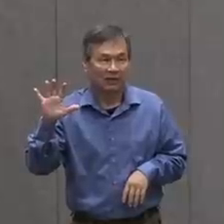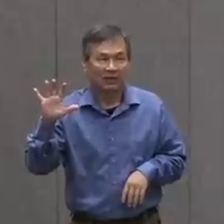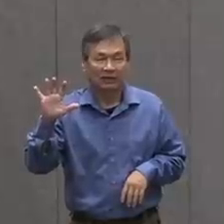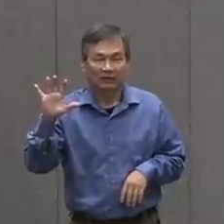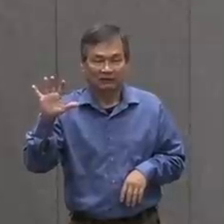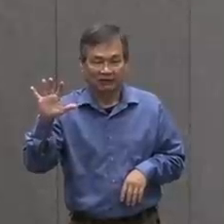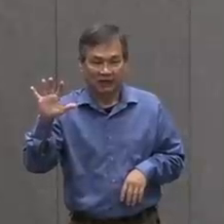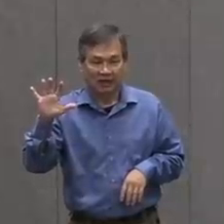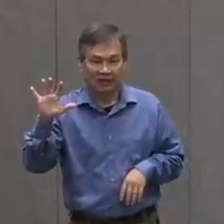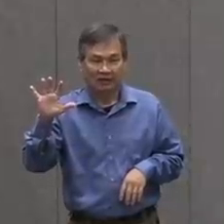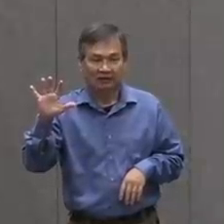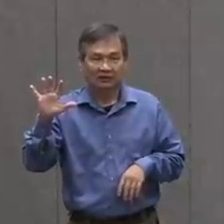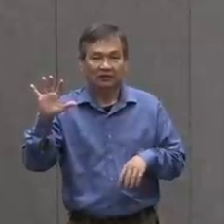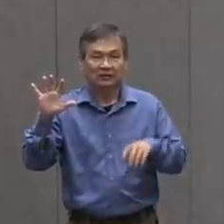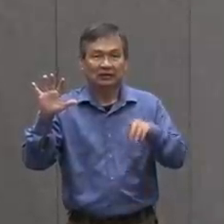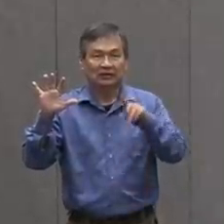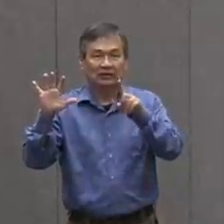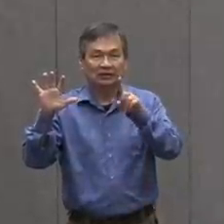this. 5,